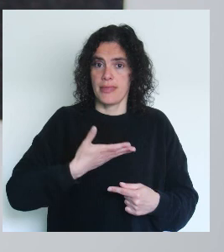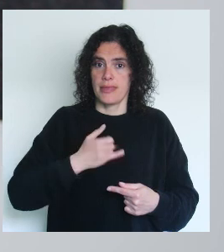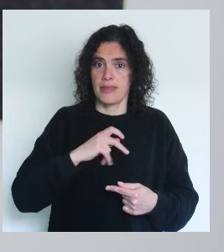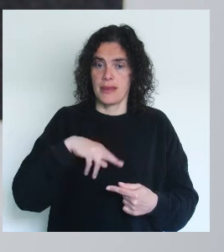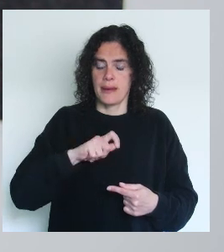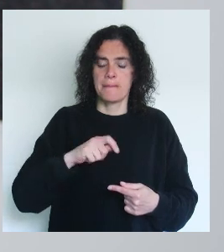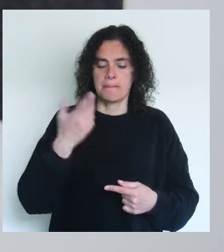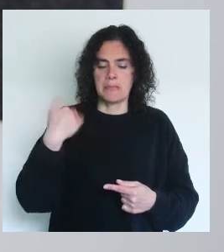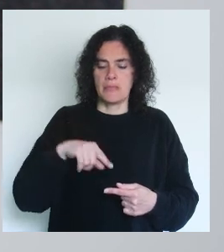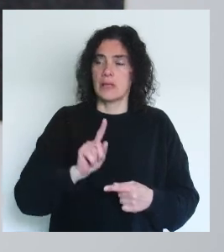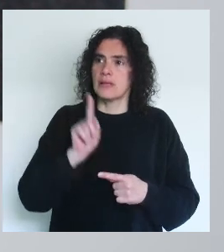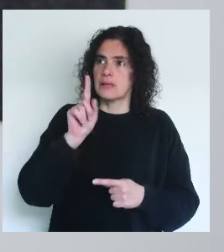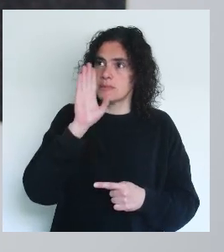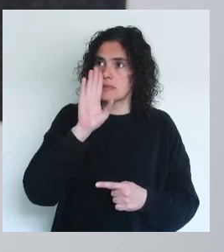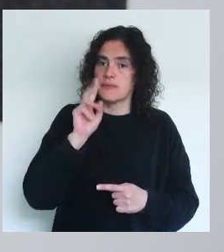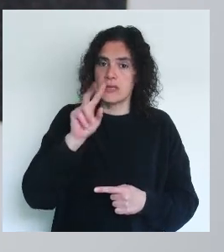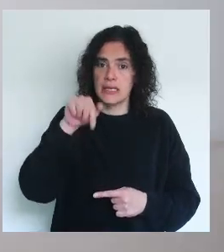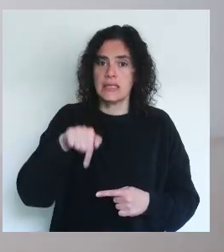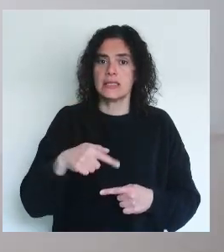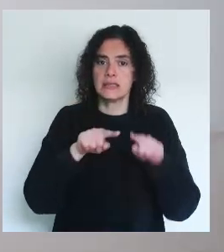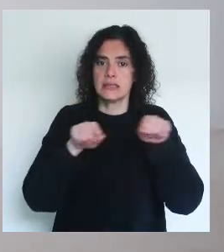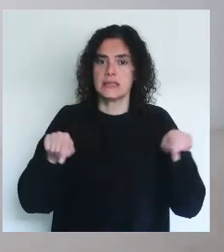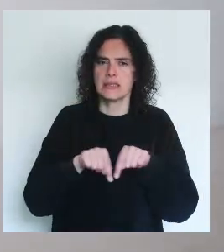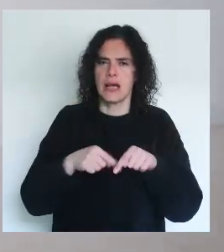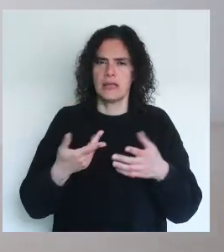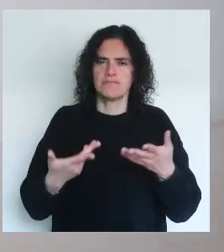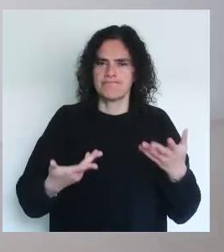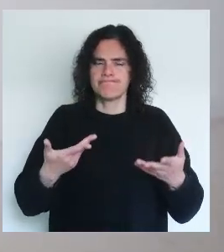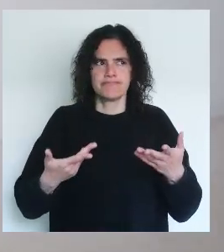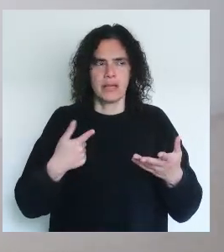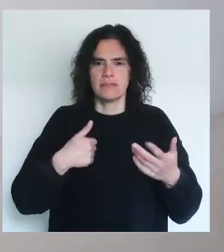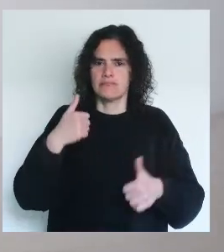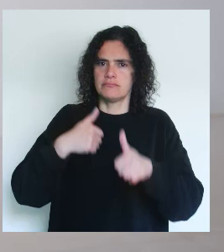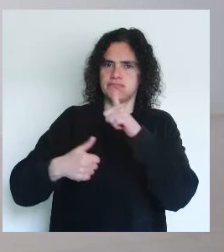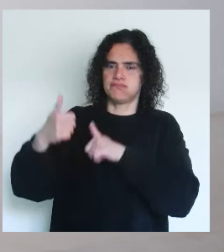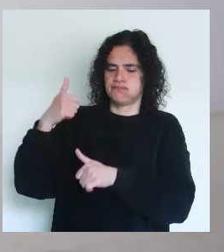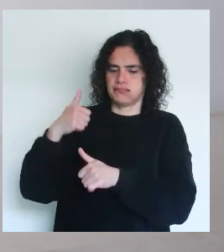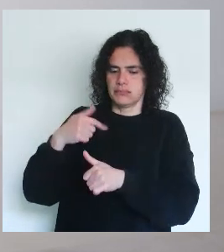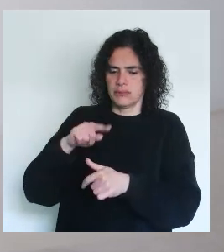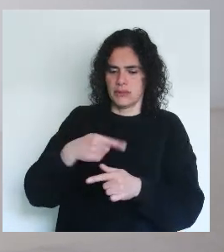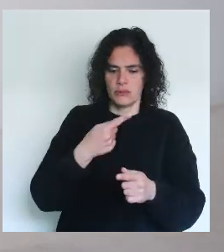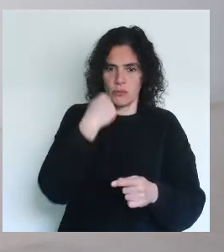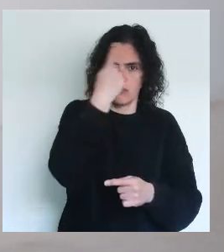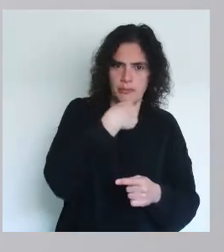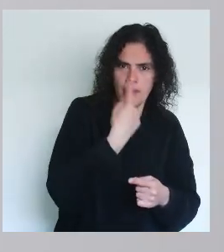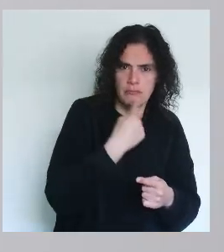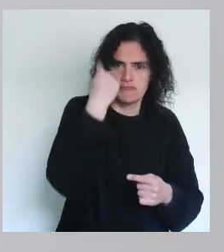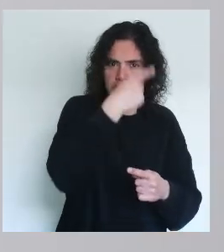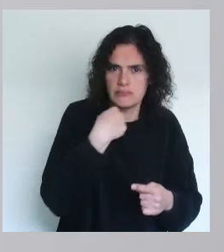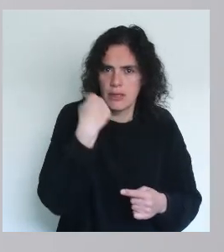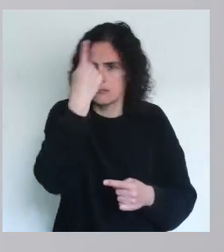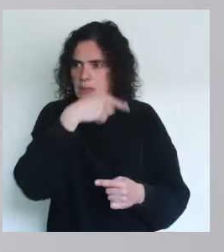Piper. Upstairs, if you look at this room, you're actually bouncing back. You're bouncing from portrait to